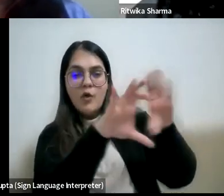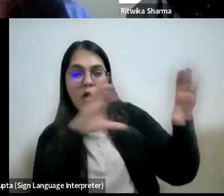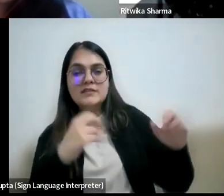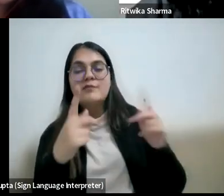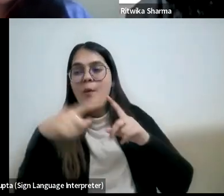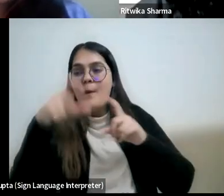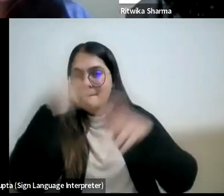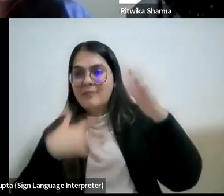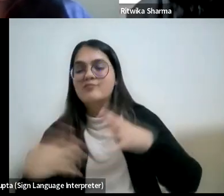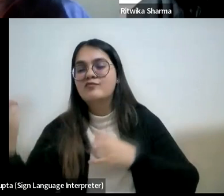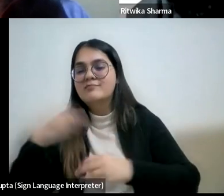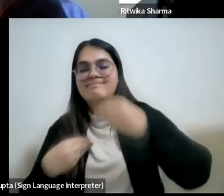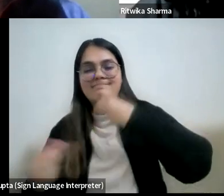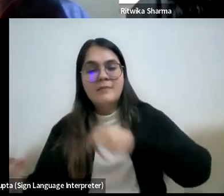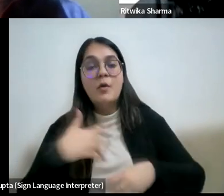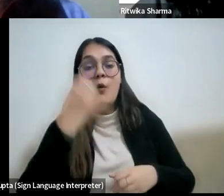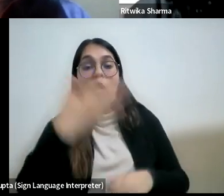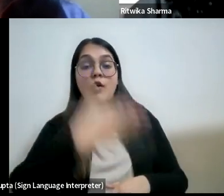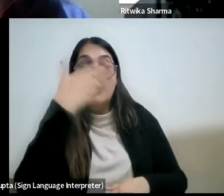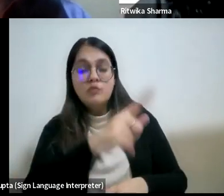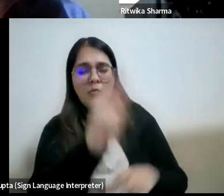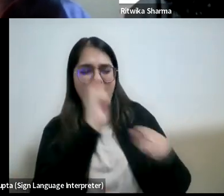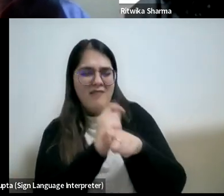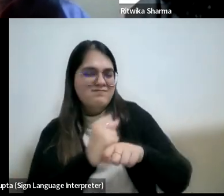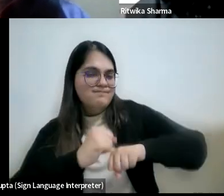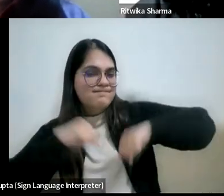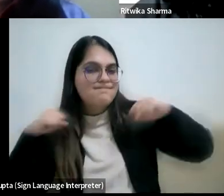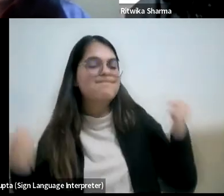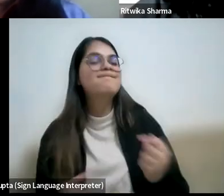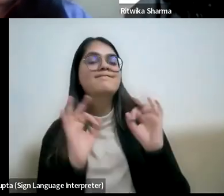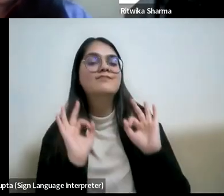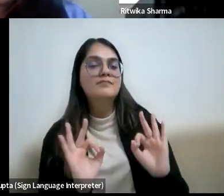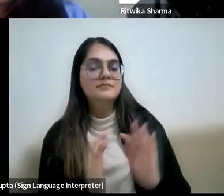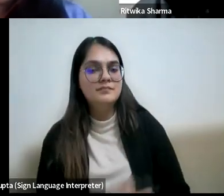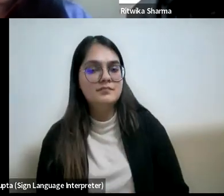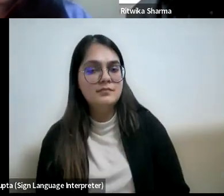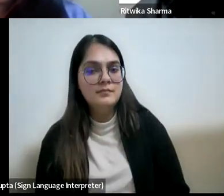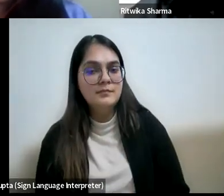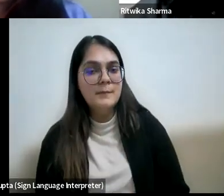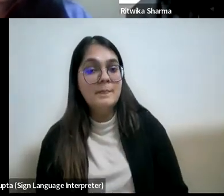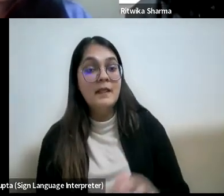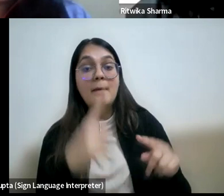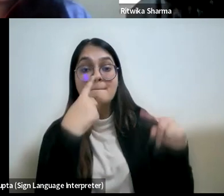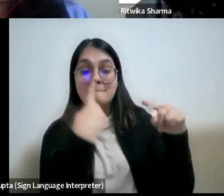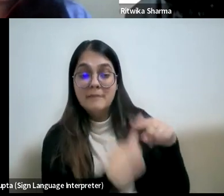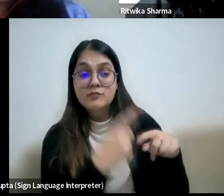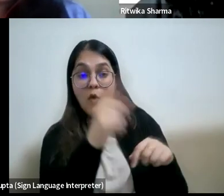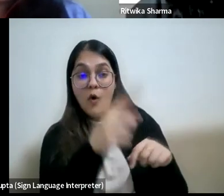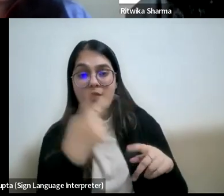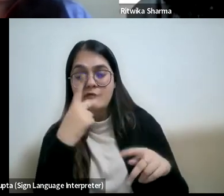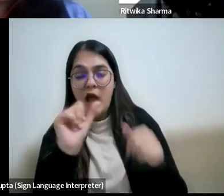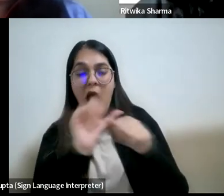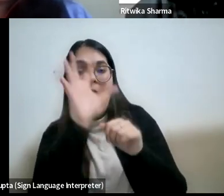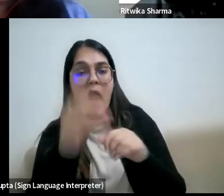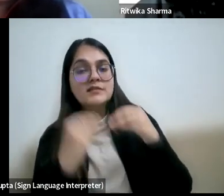and I congratulate you for your stellar work throughout the Samvidhaan year, as well as your considered efforts to make access to justice